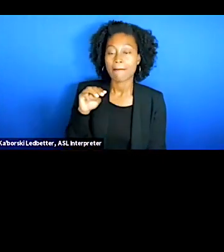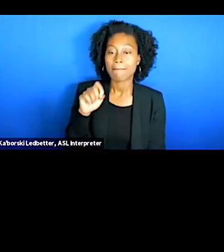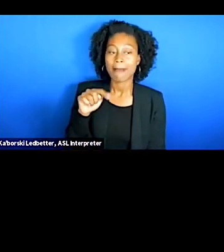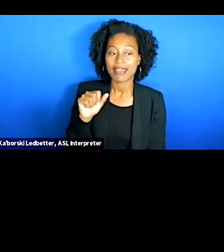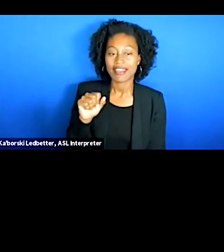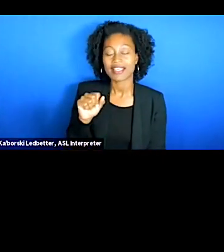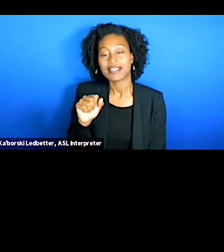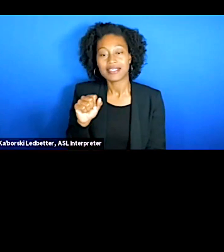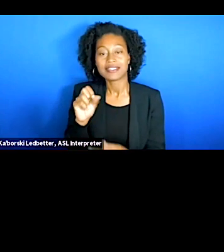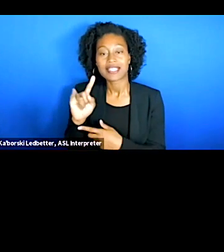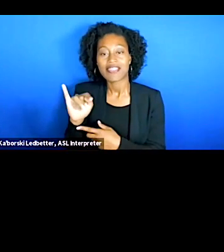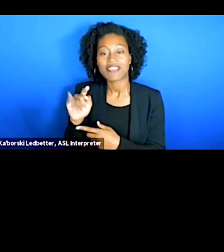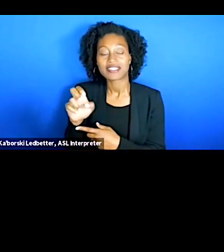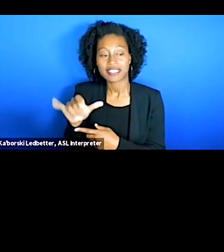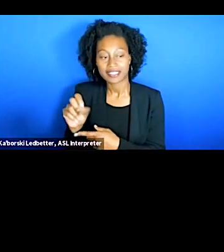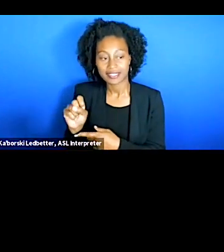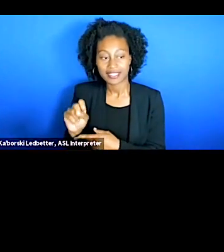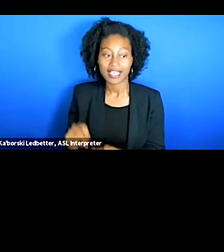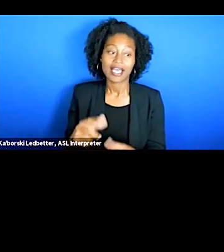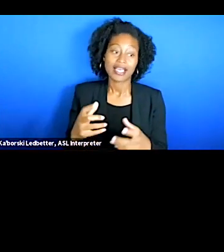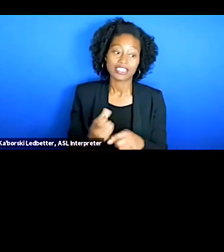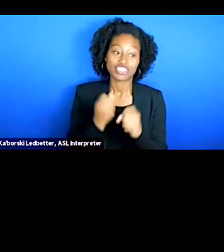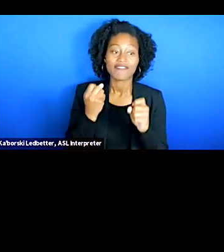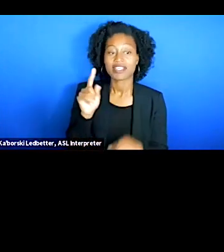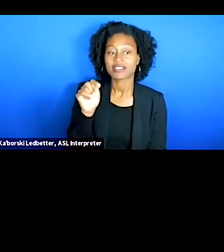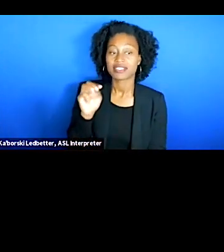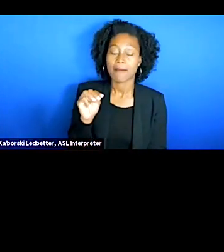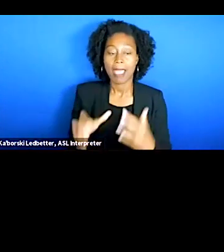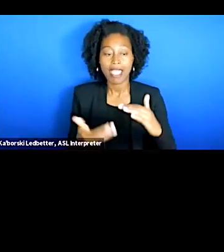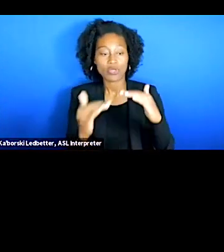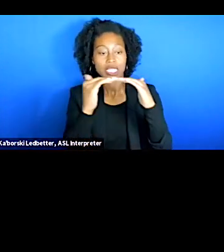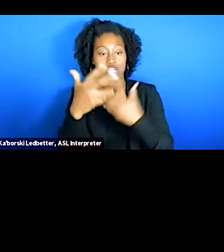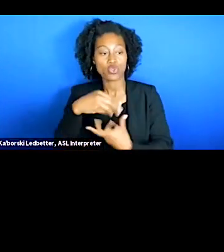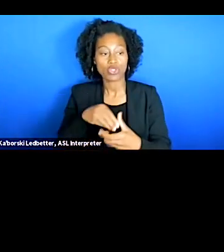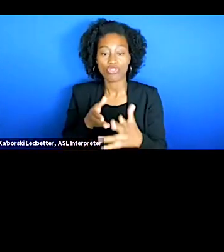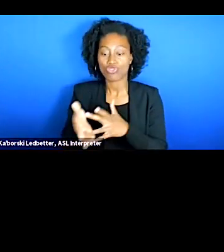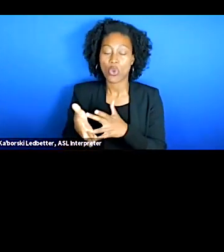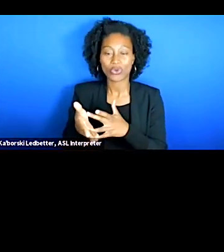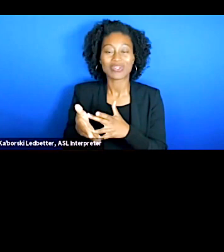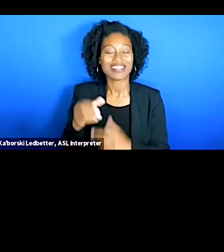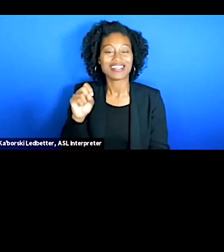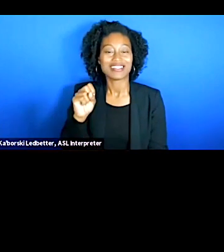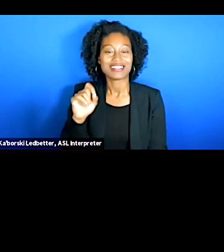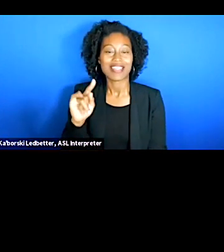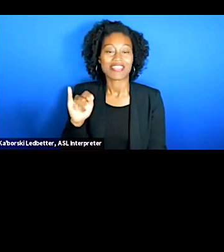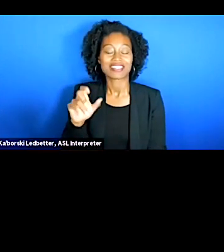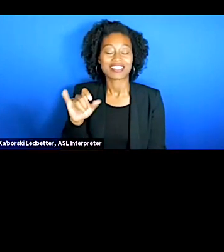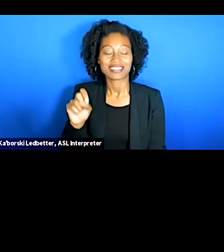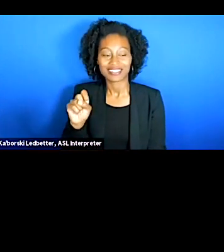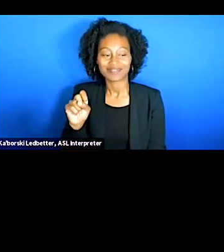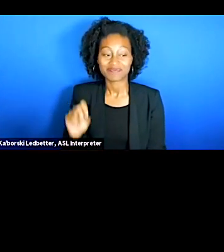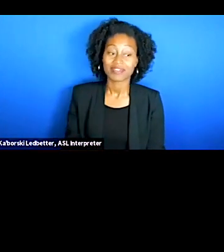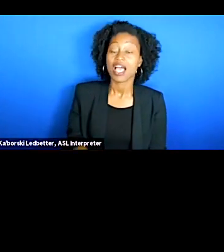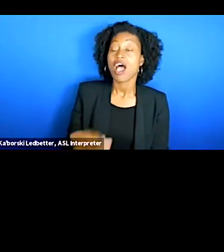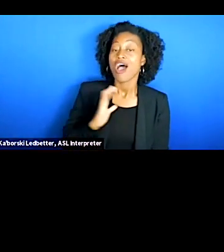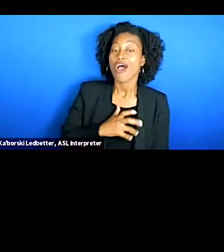STEM Equity and Inclusion Through Syntheses. We want to give a warm thank you to our hosts, ICPSR